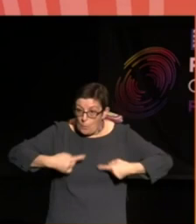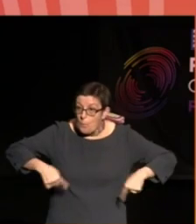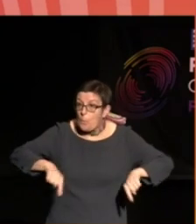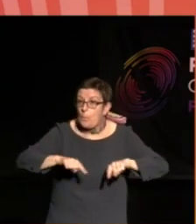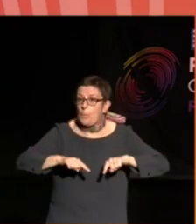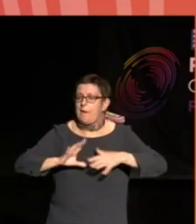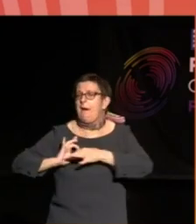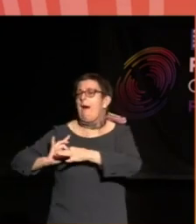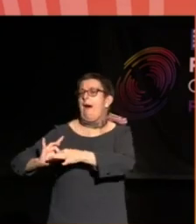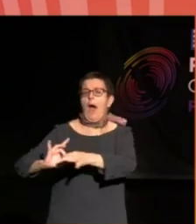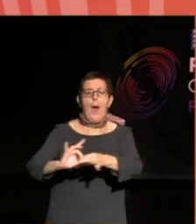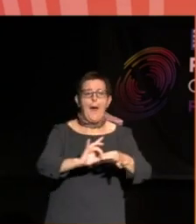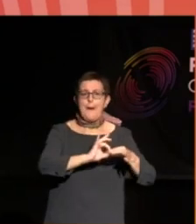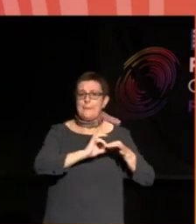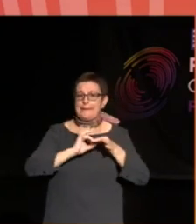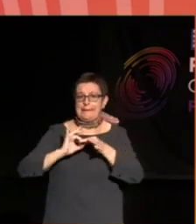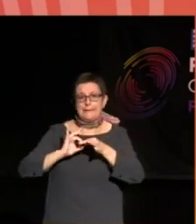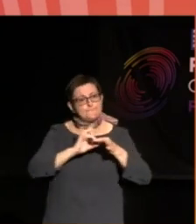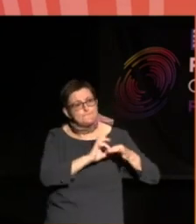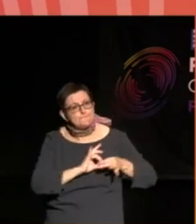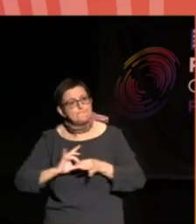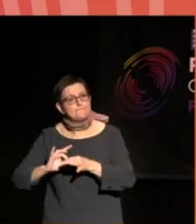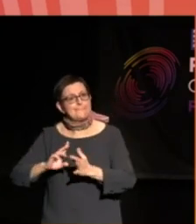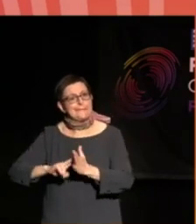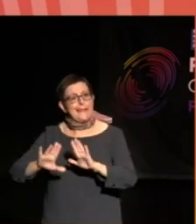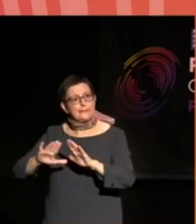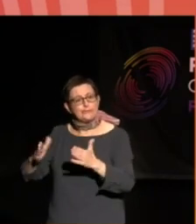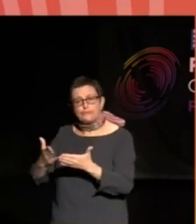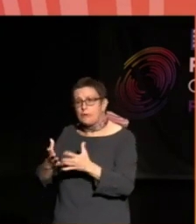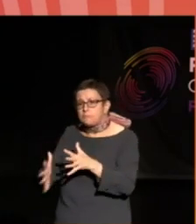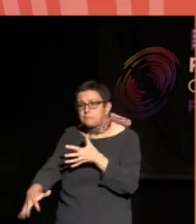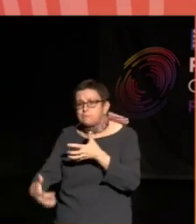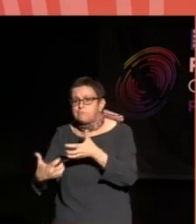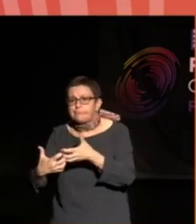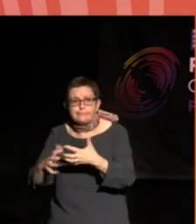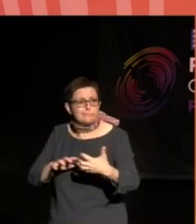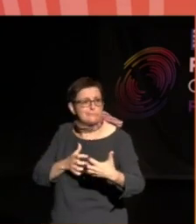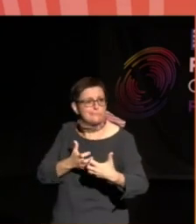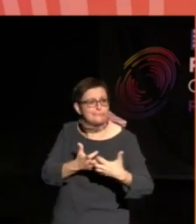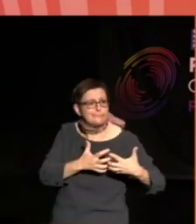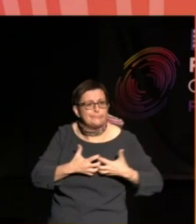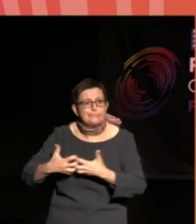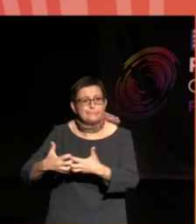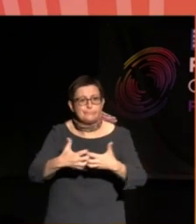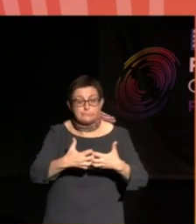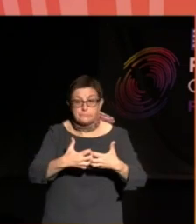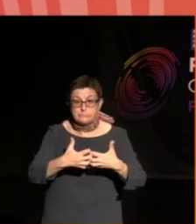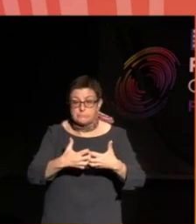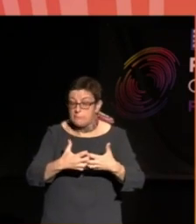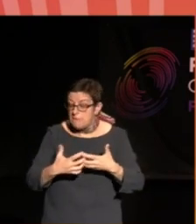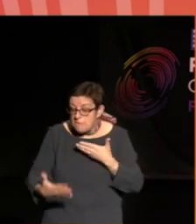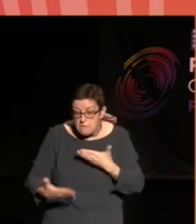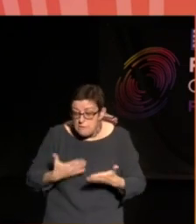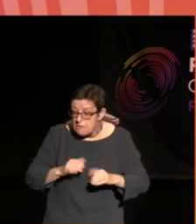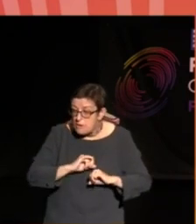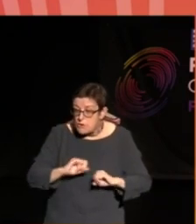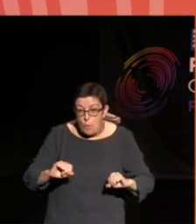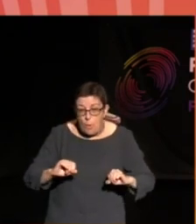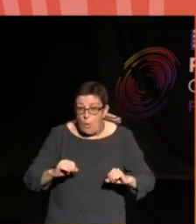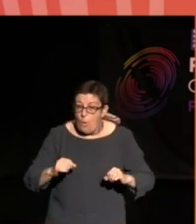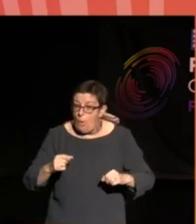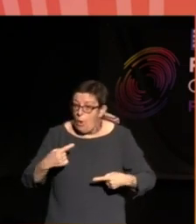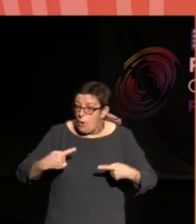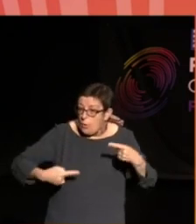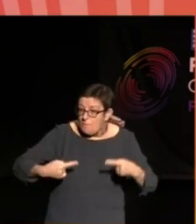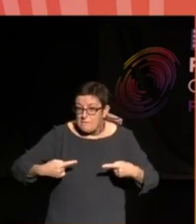new profound relationship with nature. And that's what we're talking about. And, regardless of your politics, there's absolutely nothing in